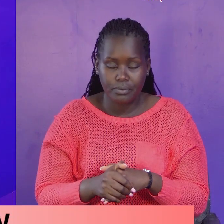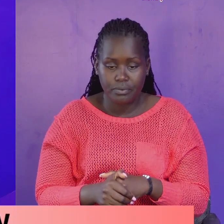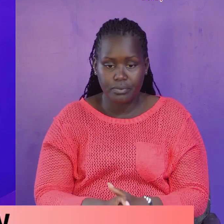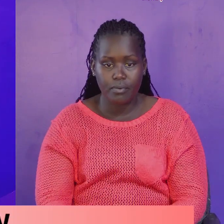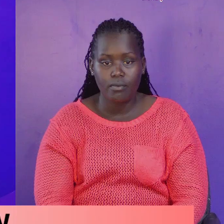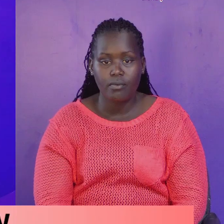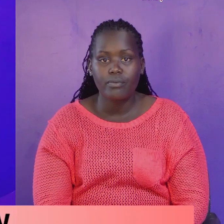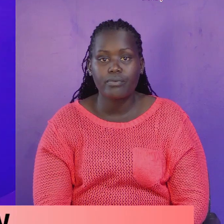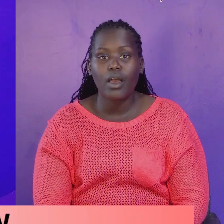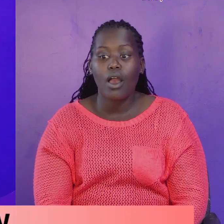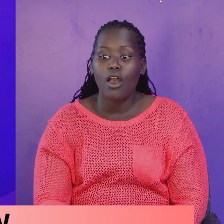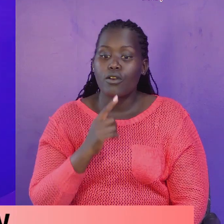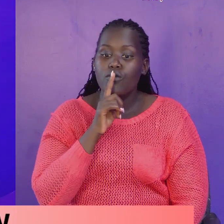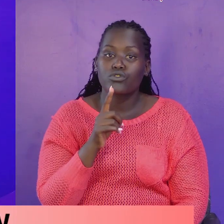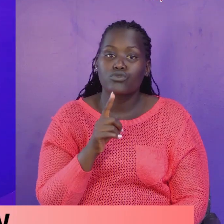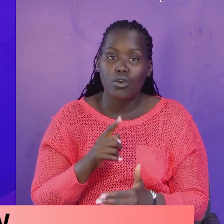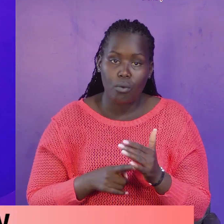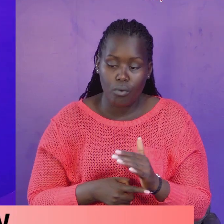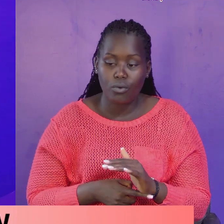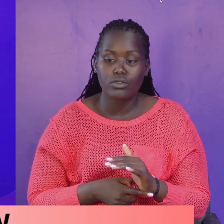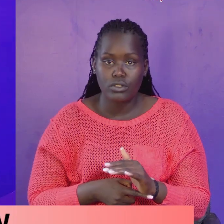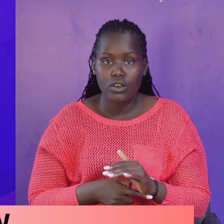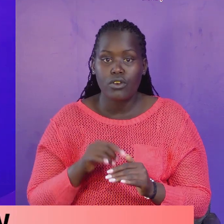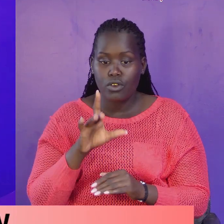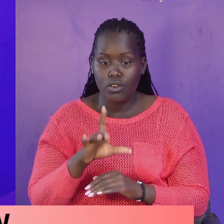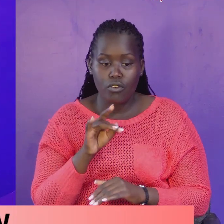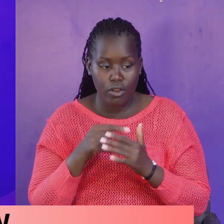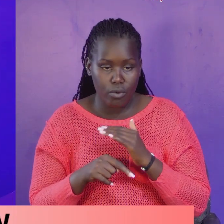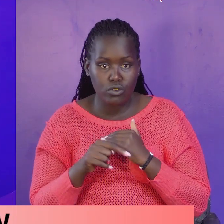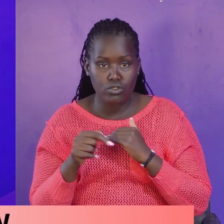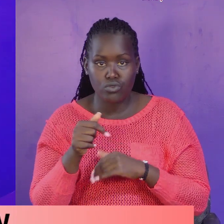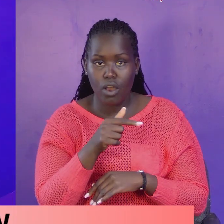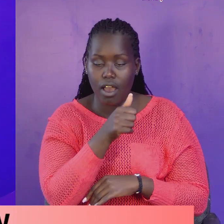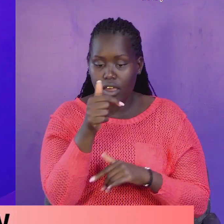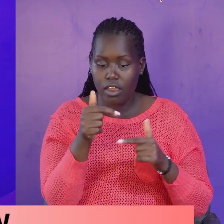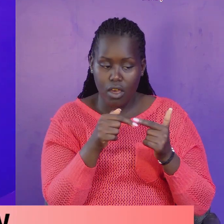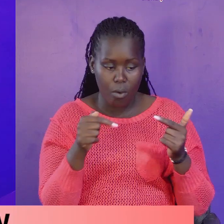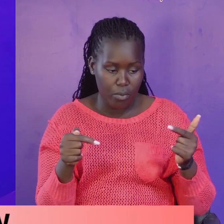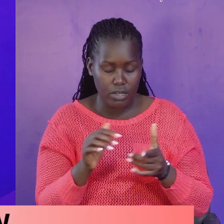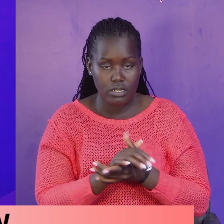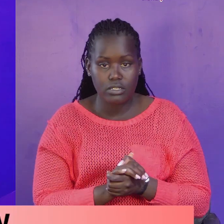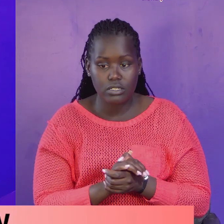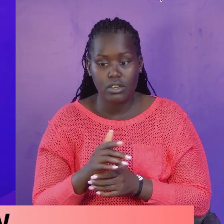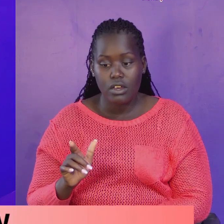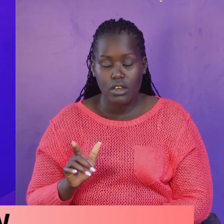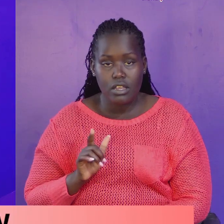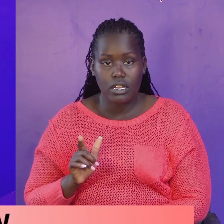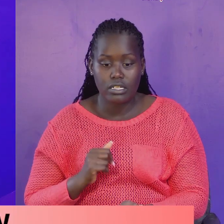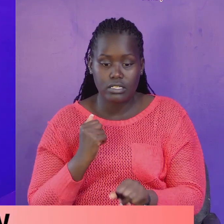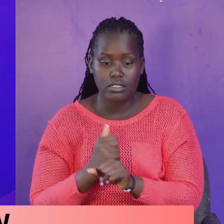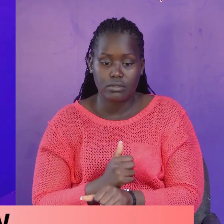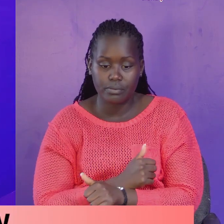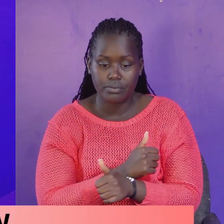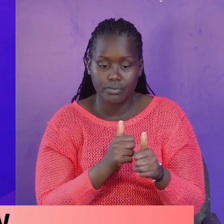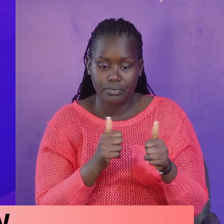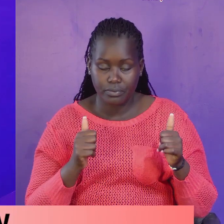conversion. You have to make sure that you foul your opponent. So the ladies did it very well,